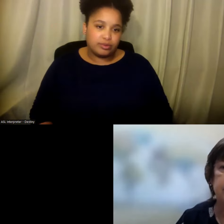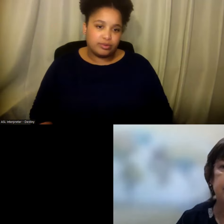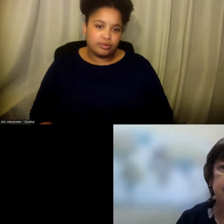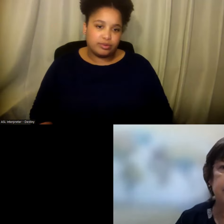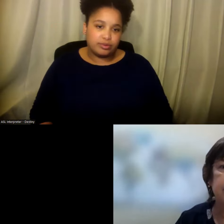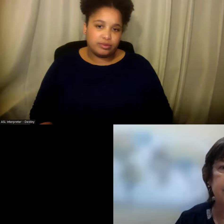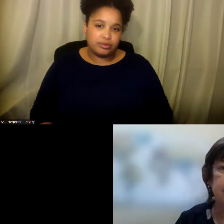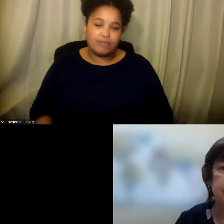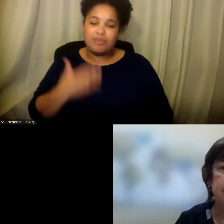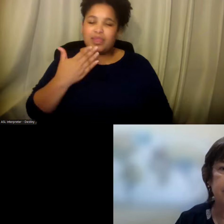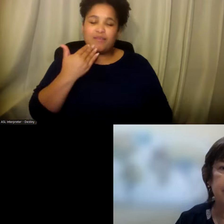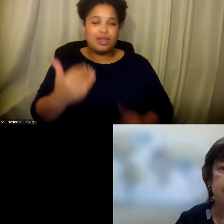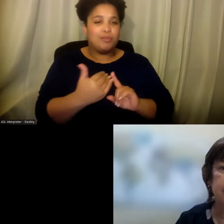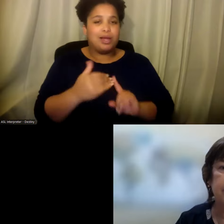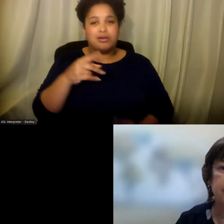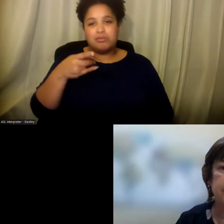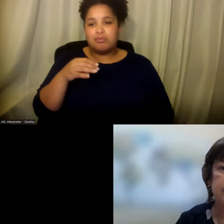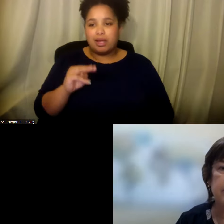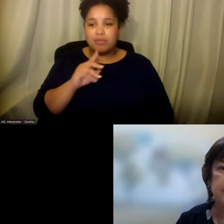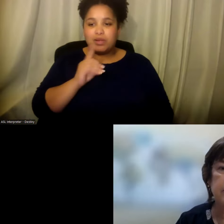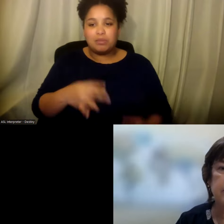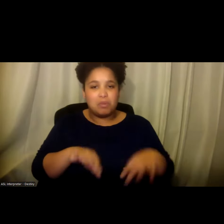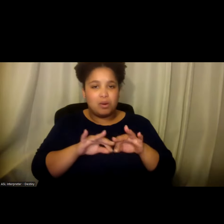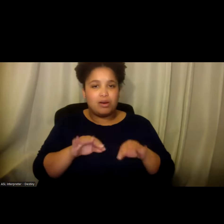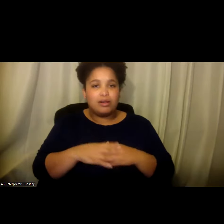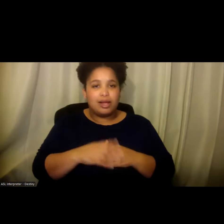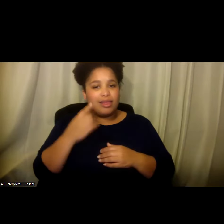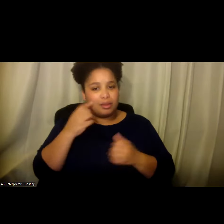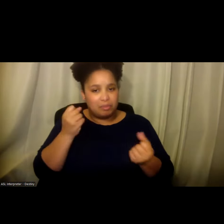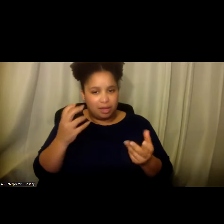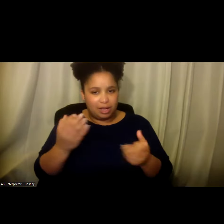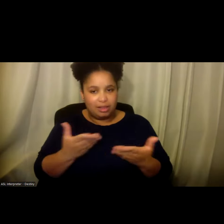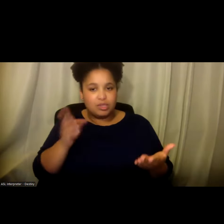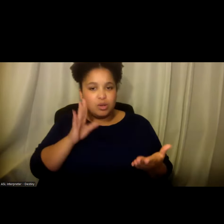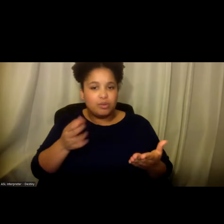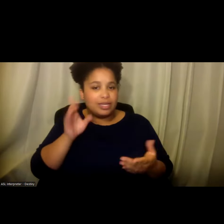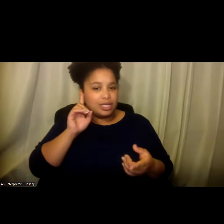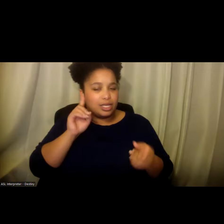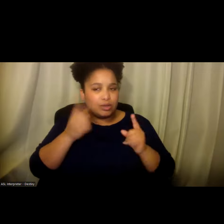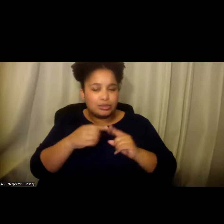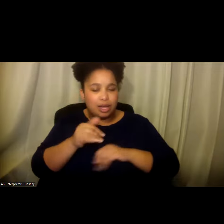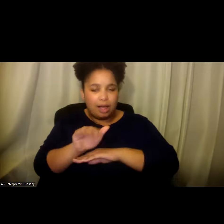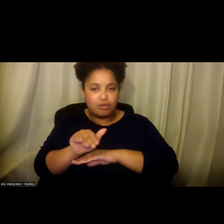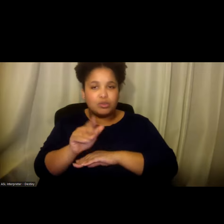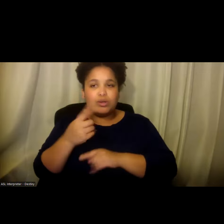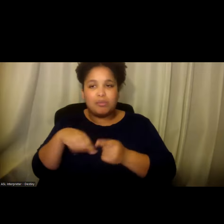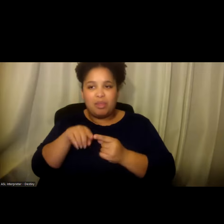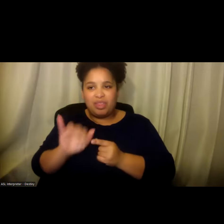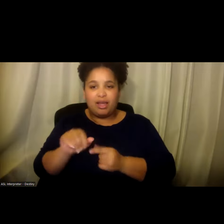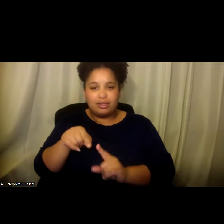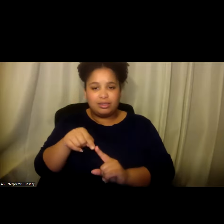Thanks for that reminder, Pam, really important. And I think a number of the things we're going to be hearing about this afternoon also